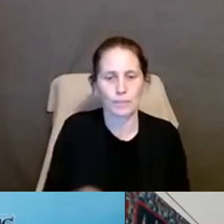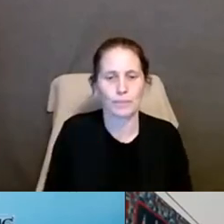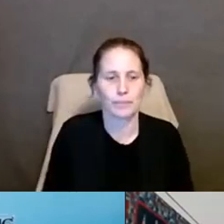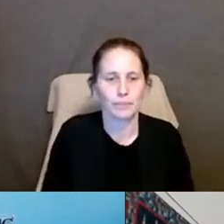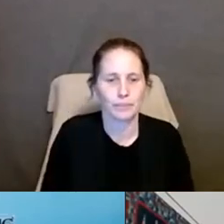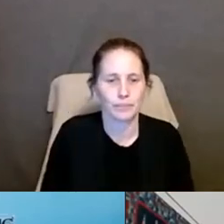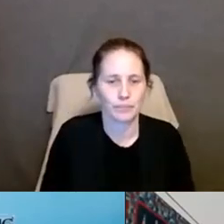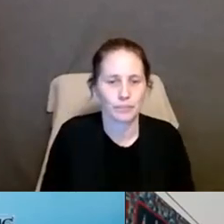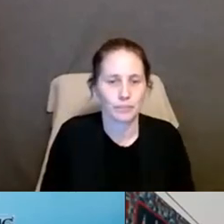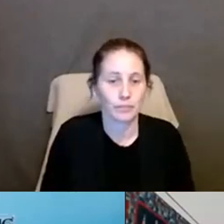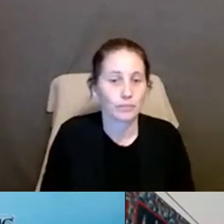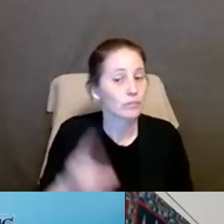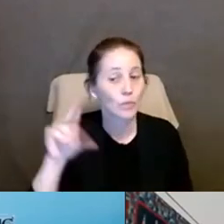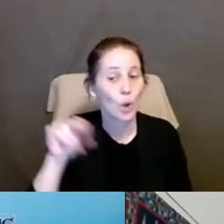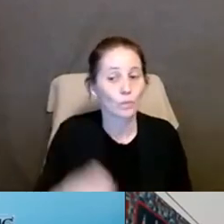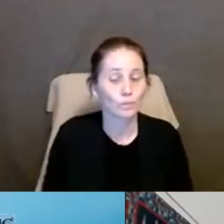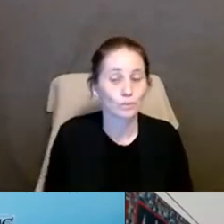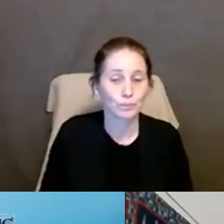no